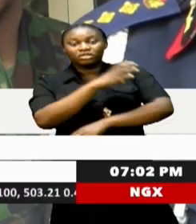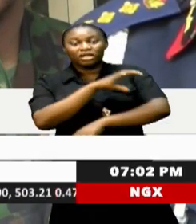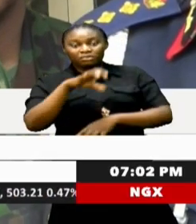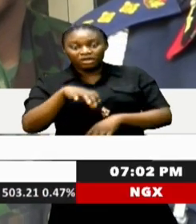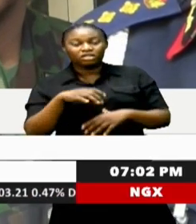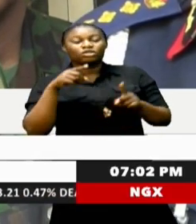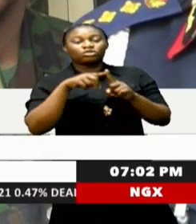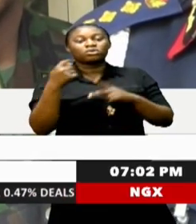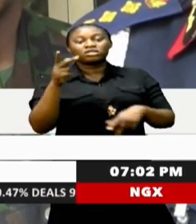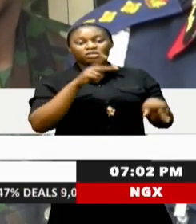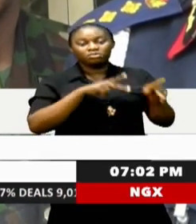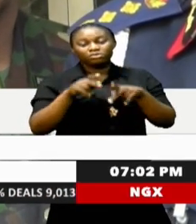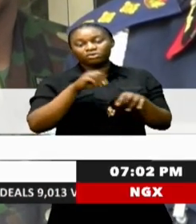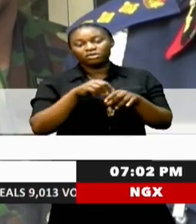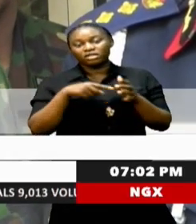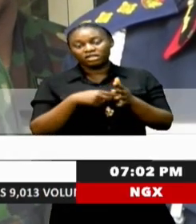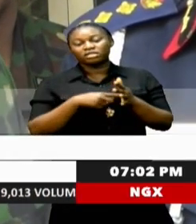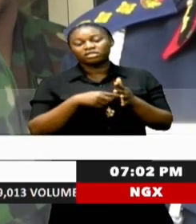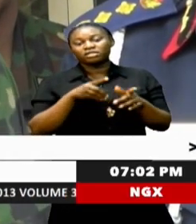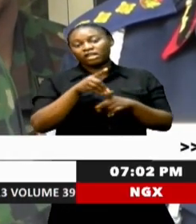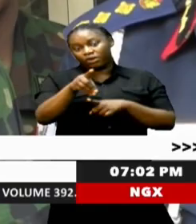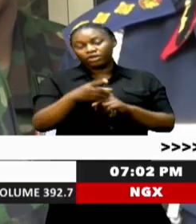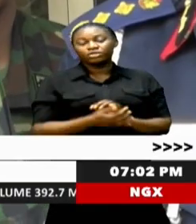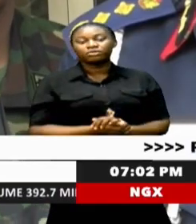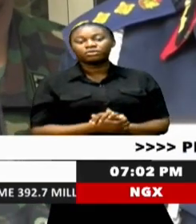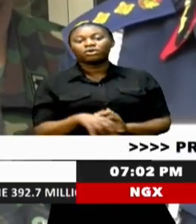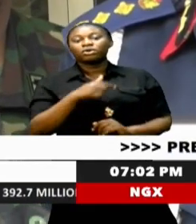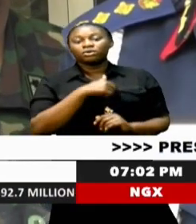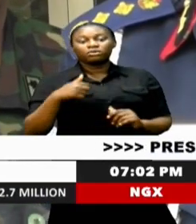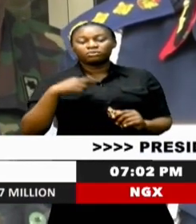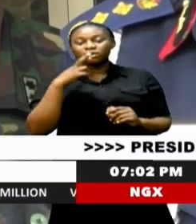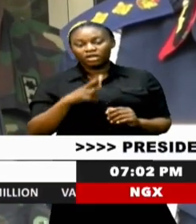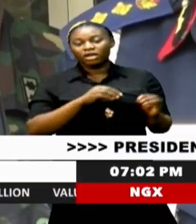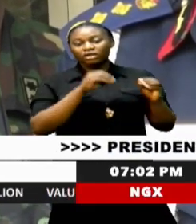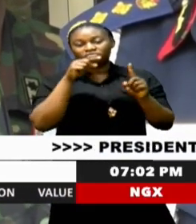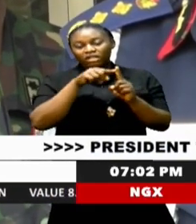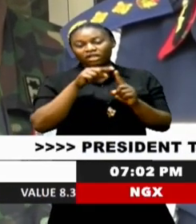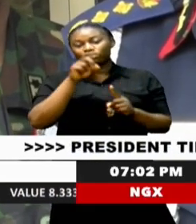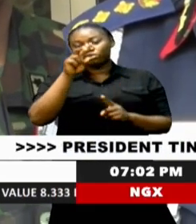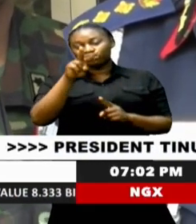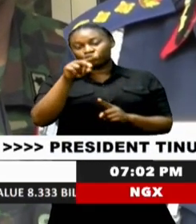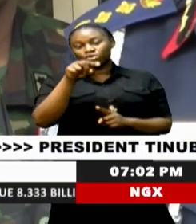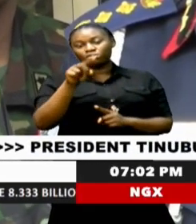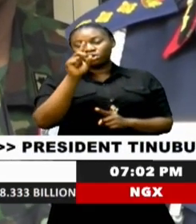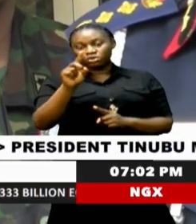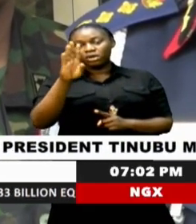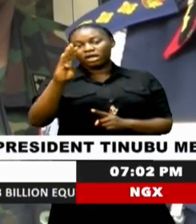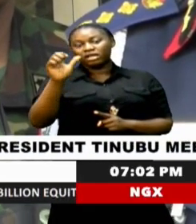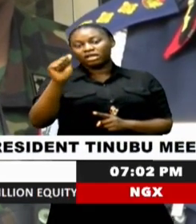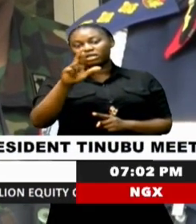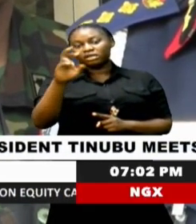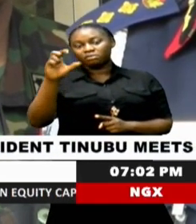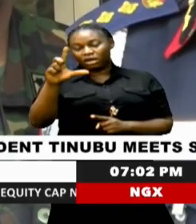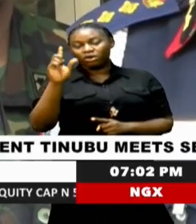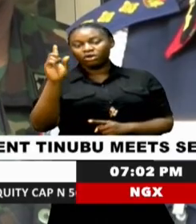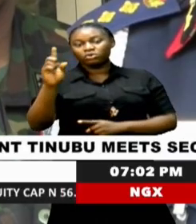residents in this direction. We are targeting 2.1 million barrels per day, which is achievable.